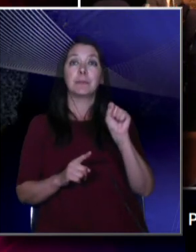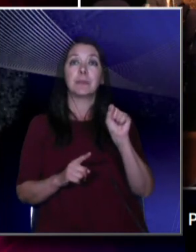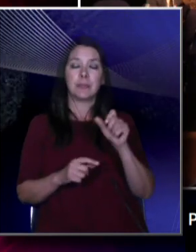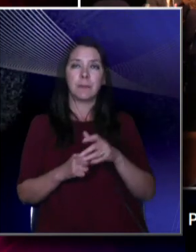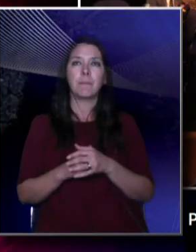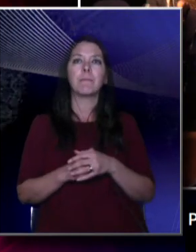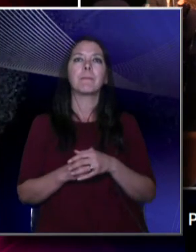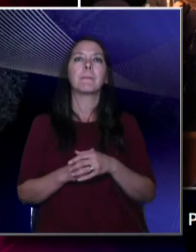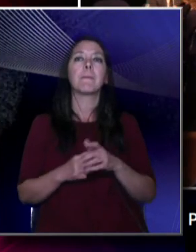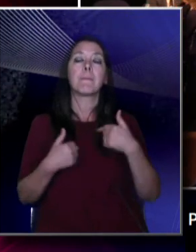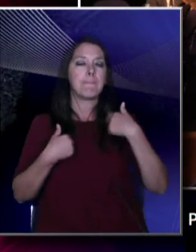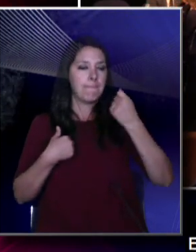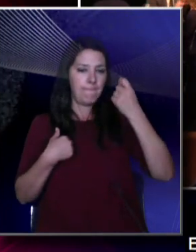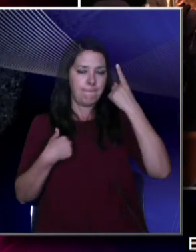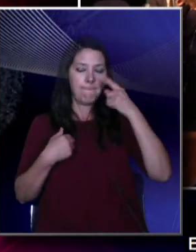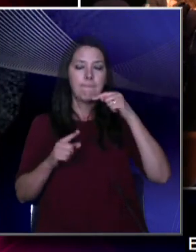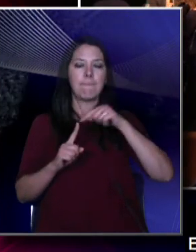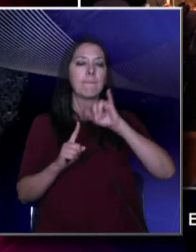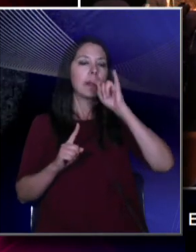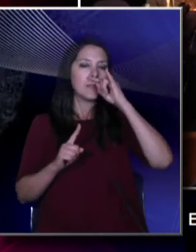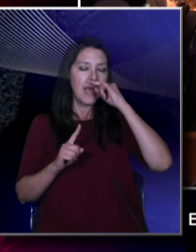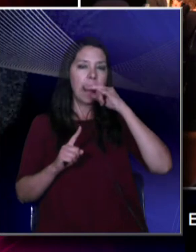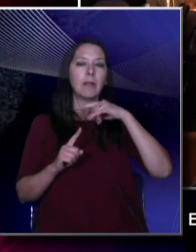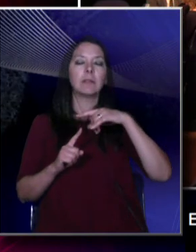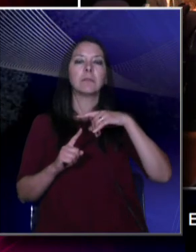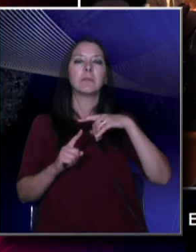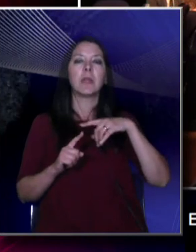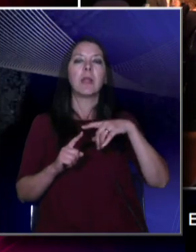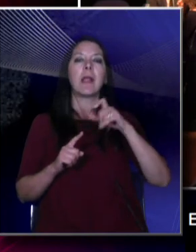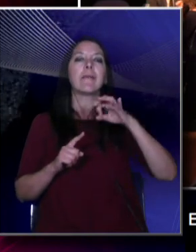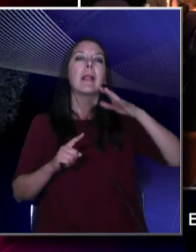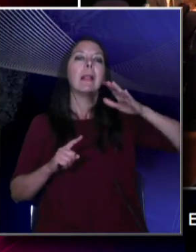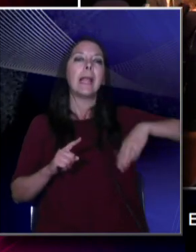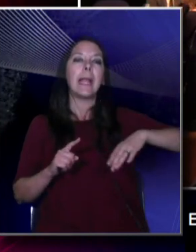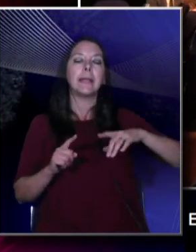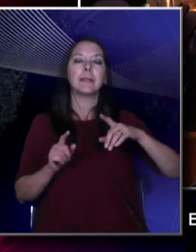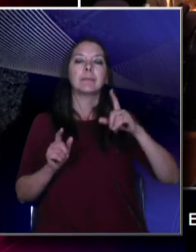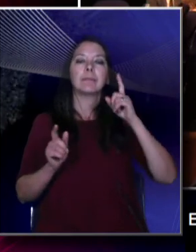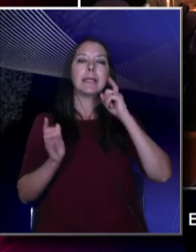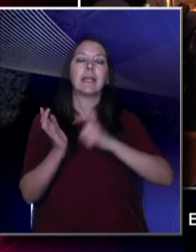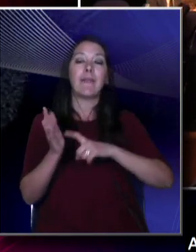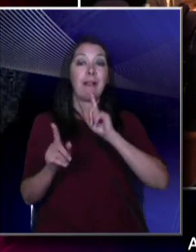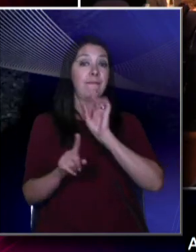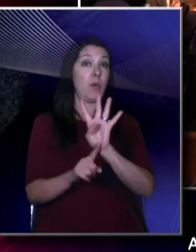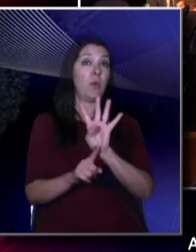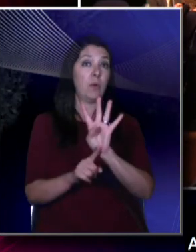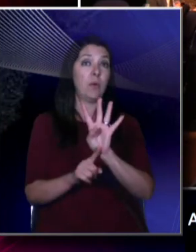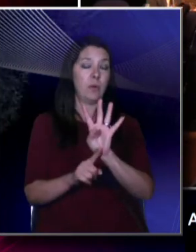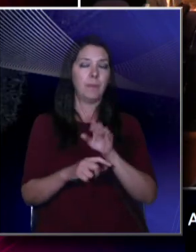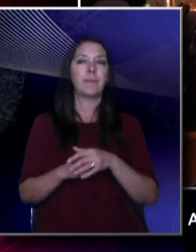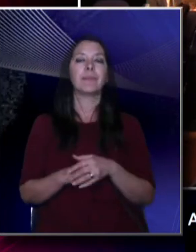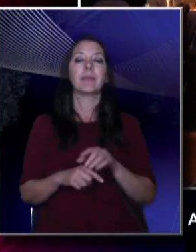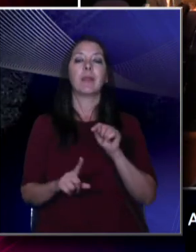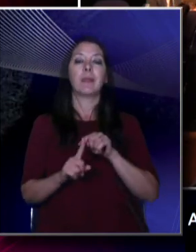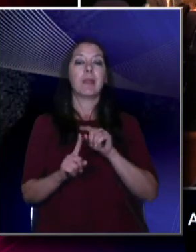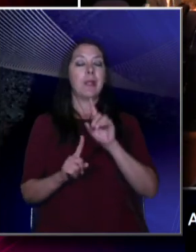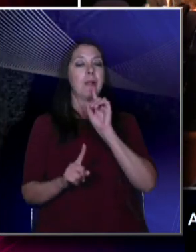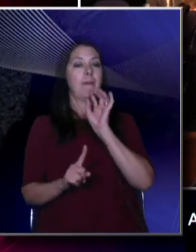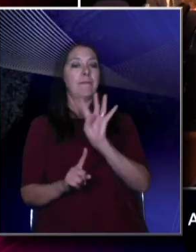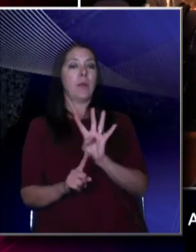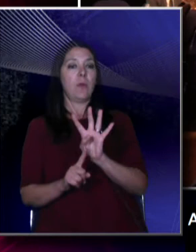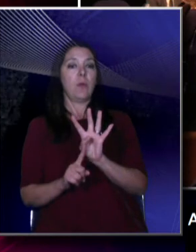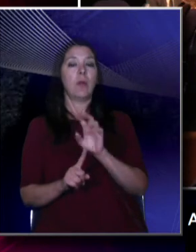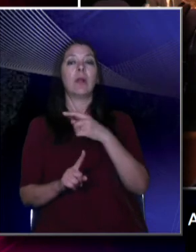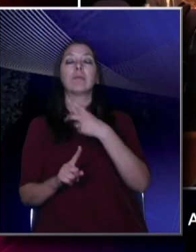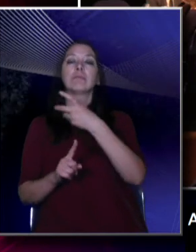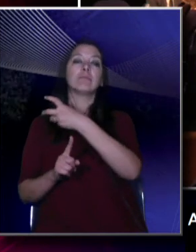For example, I'm aware of a child that's been identified at age 4. And at age 4, putting them into a